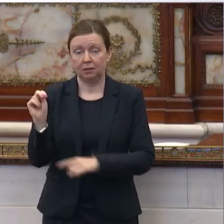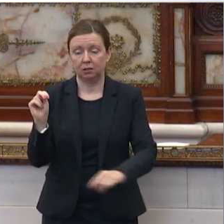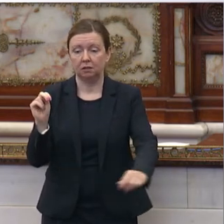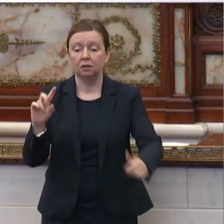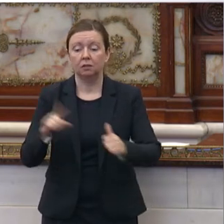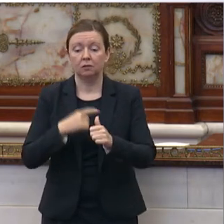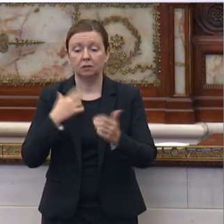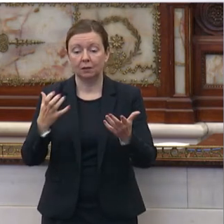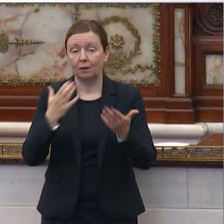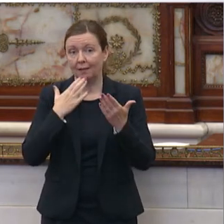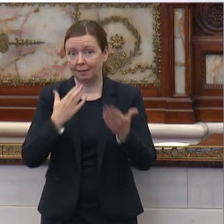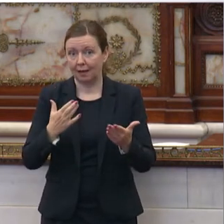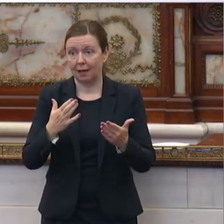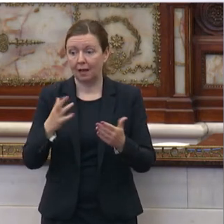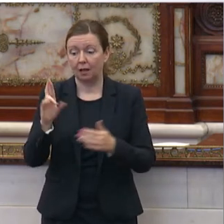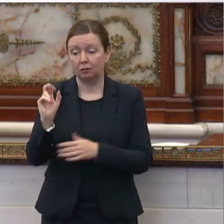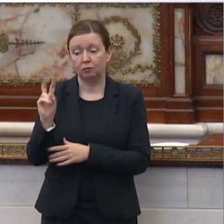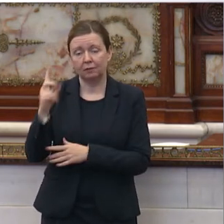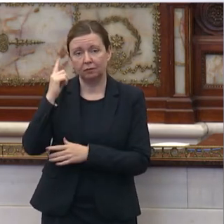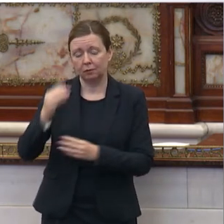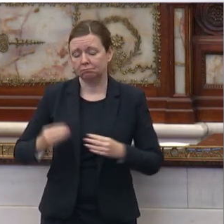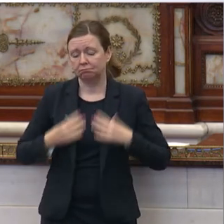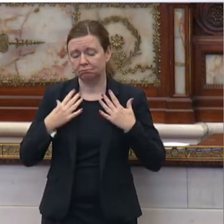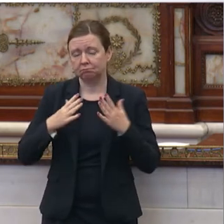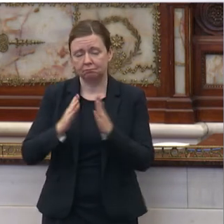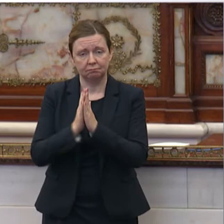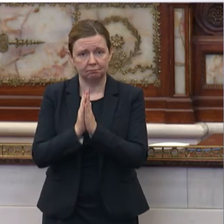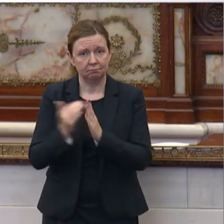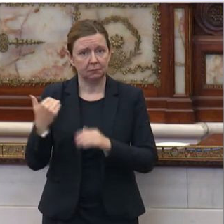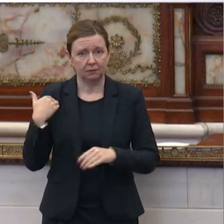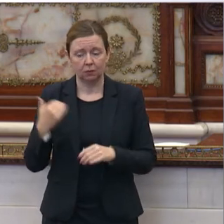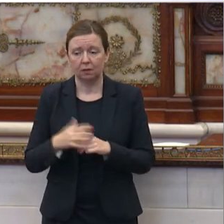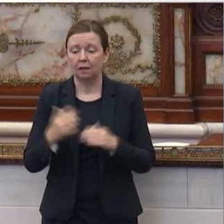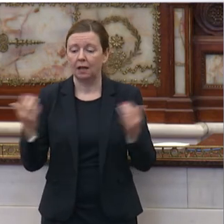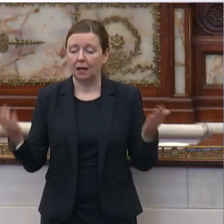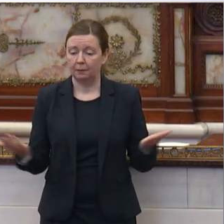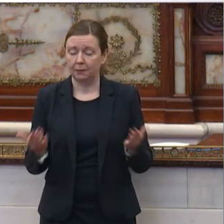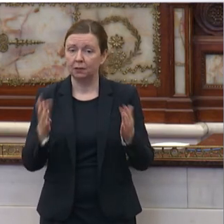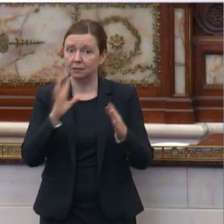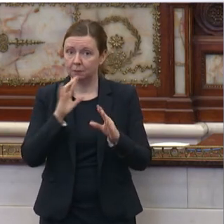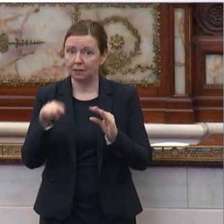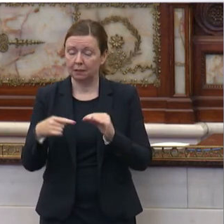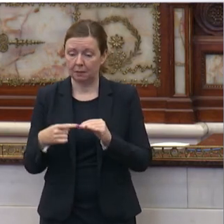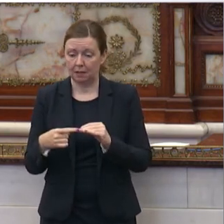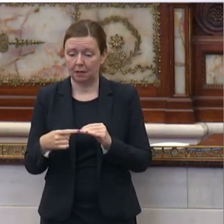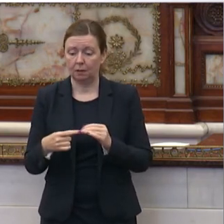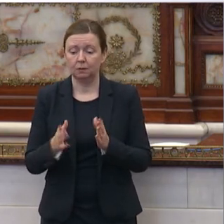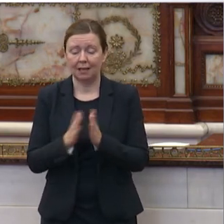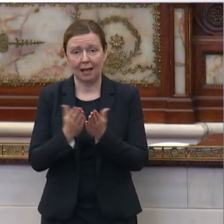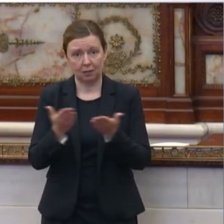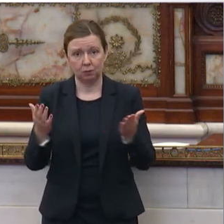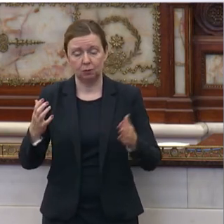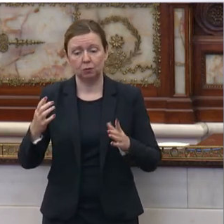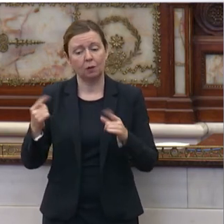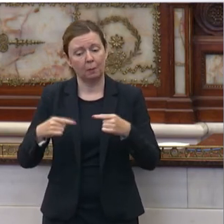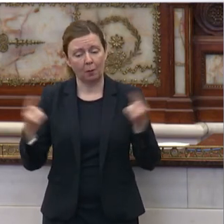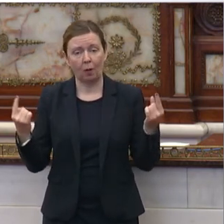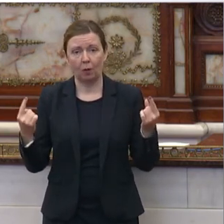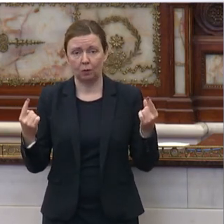First, I want to thank the Reverend for the moving invocation earlier. Now, I'm here to speak to you today to ask you to oppose